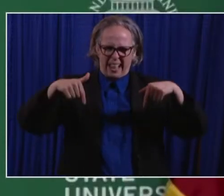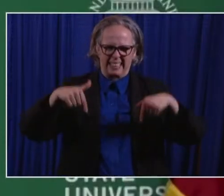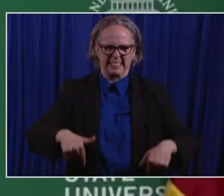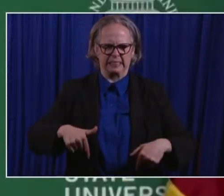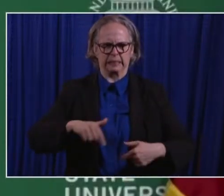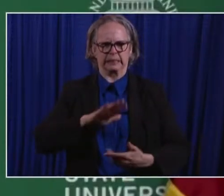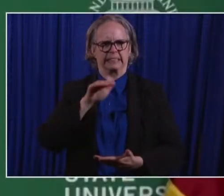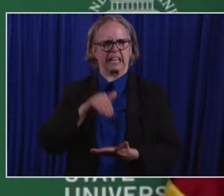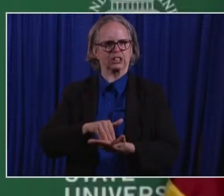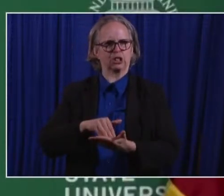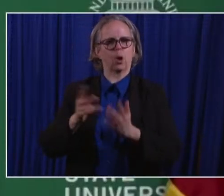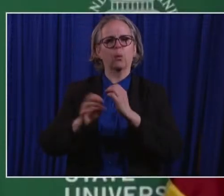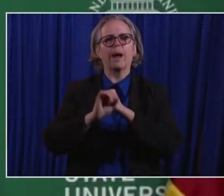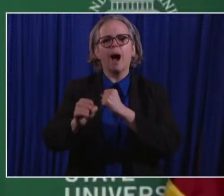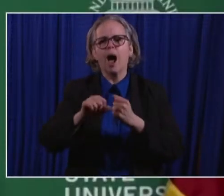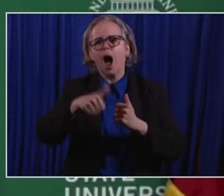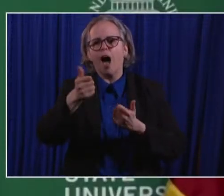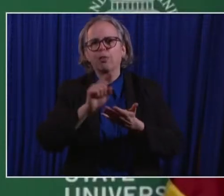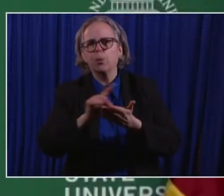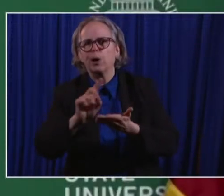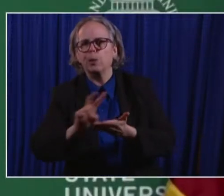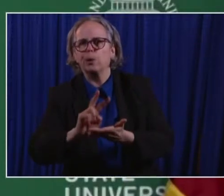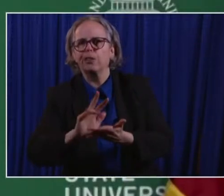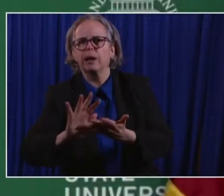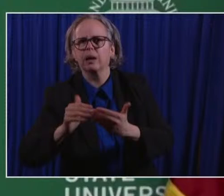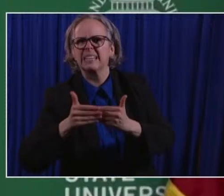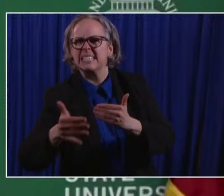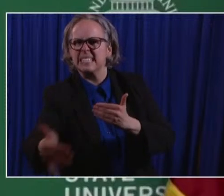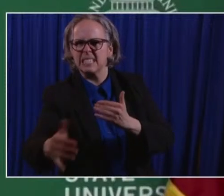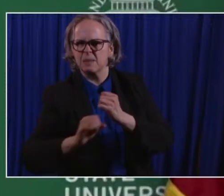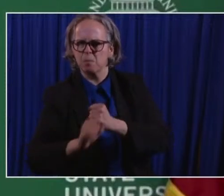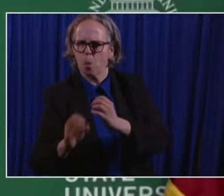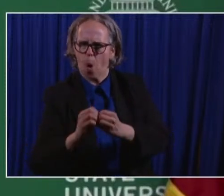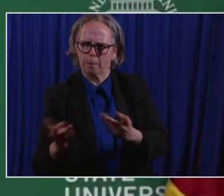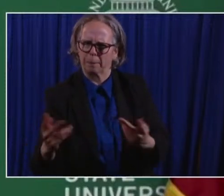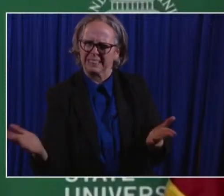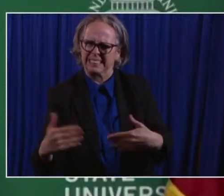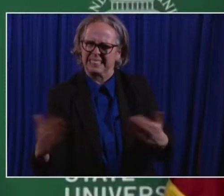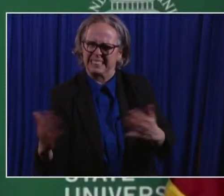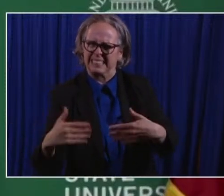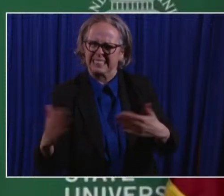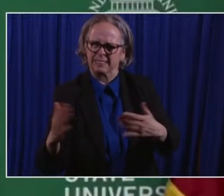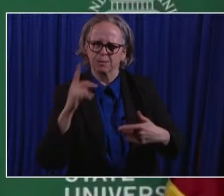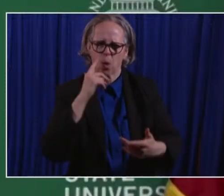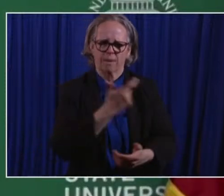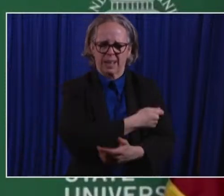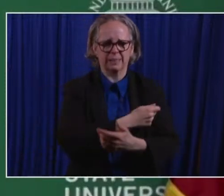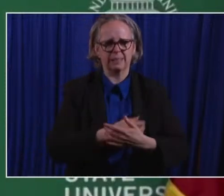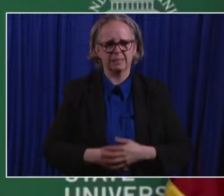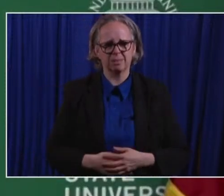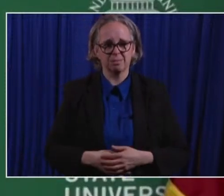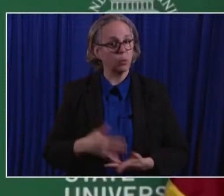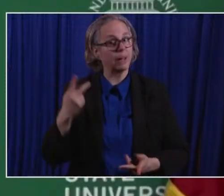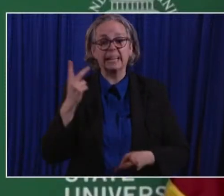places filled up with vaccine that want it in the state, as many providers, and we're going to keep moving.